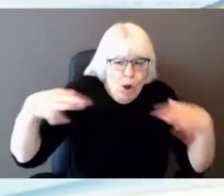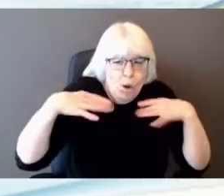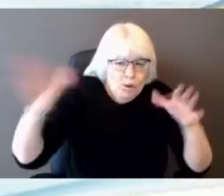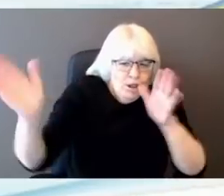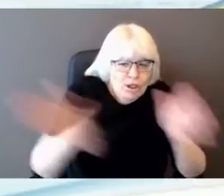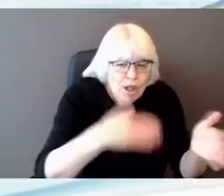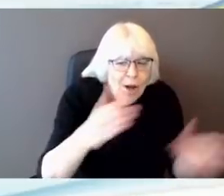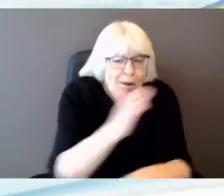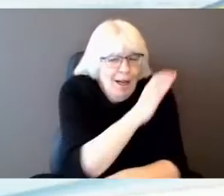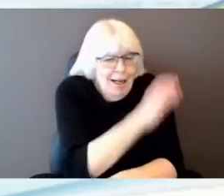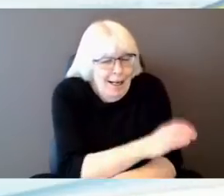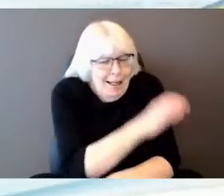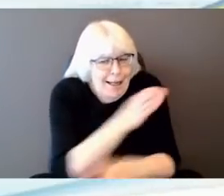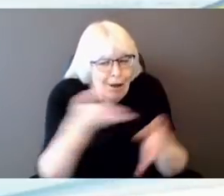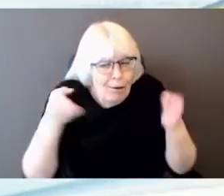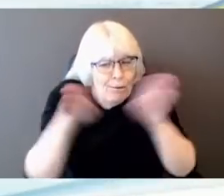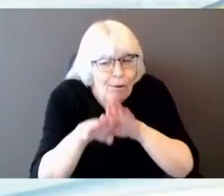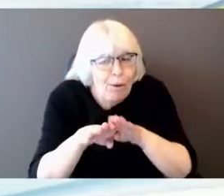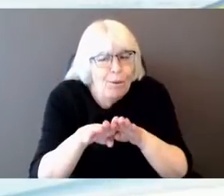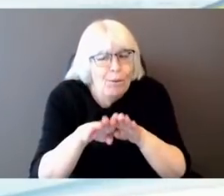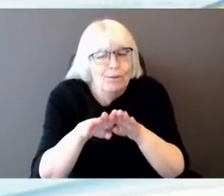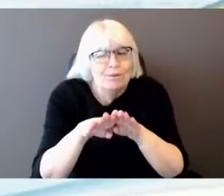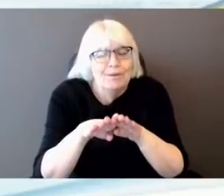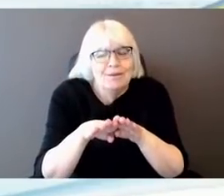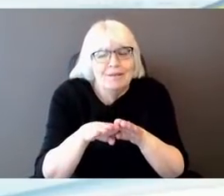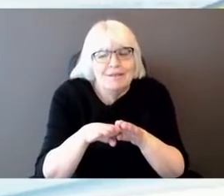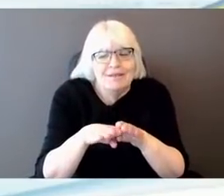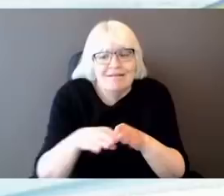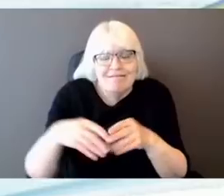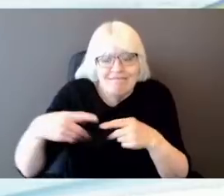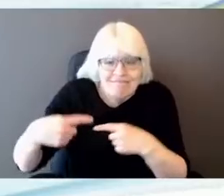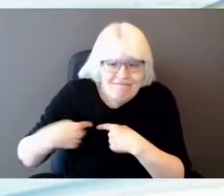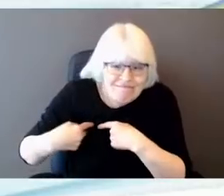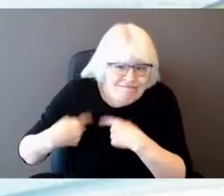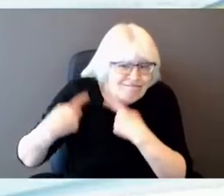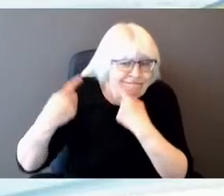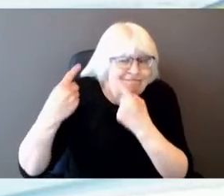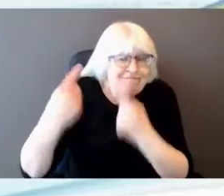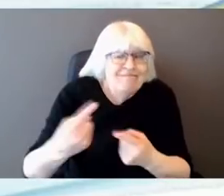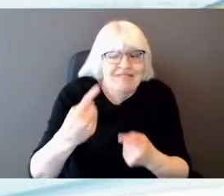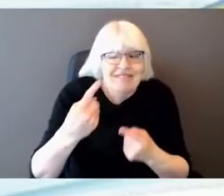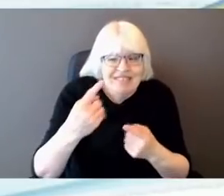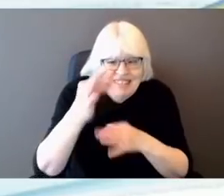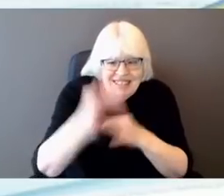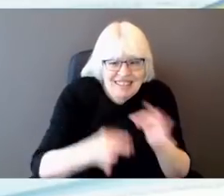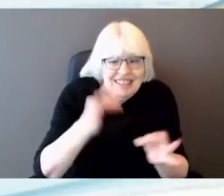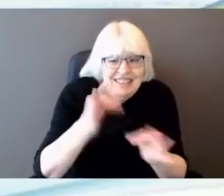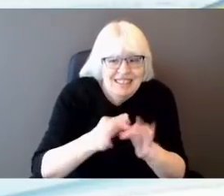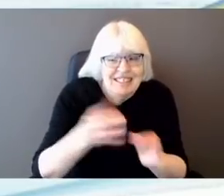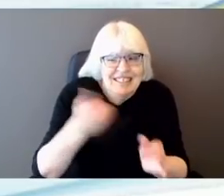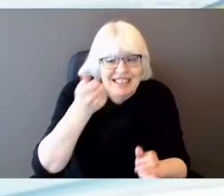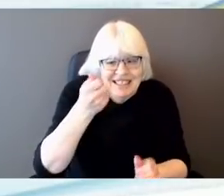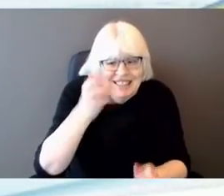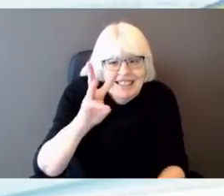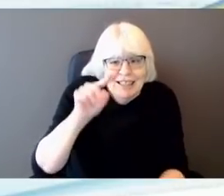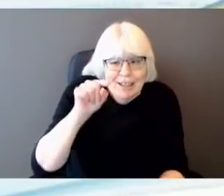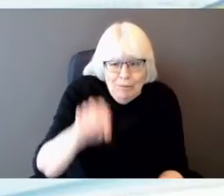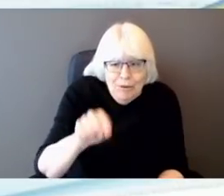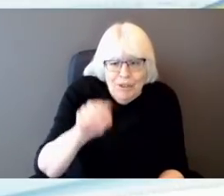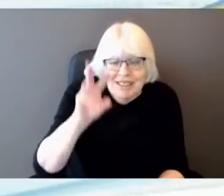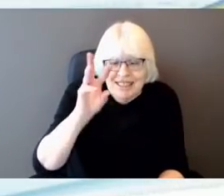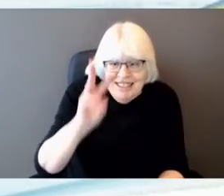over the past 7 days is 16.6%. Last week, that value was 19.7%.